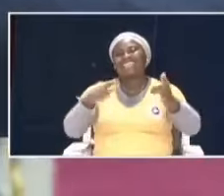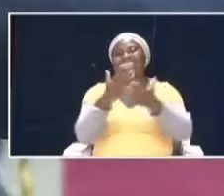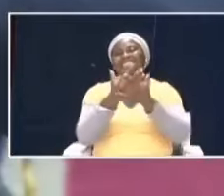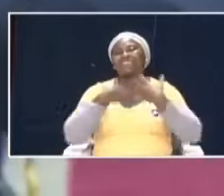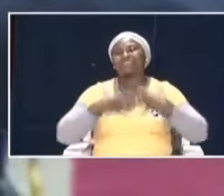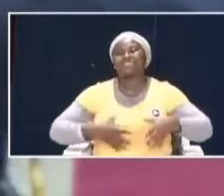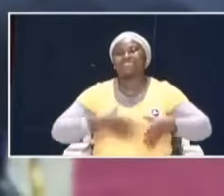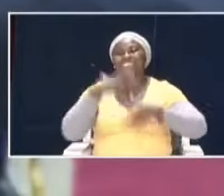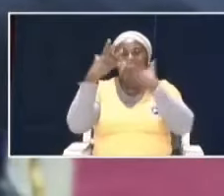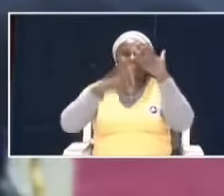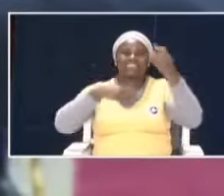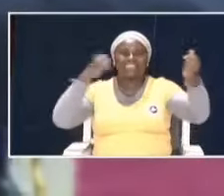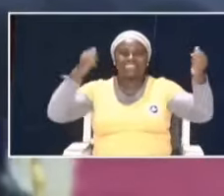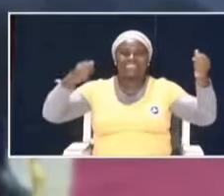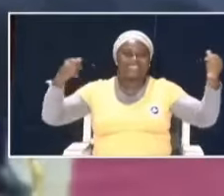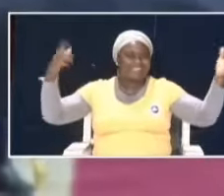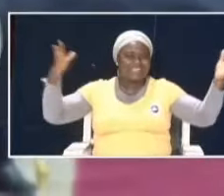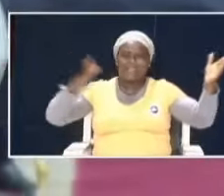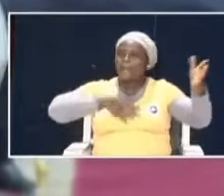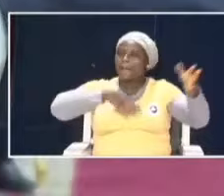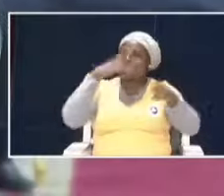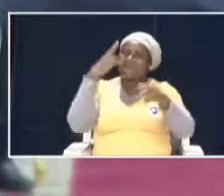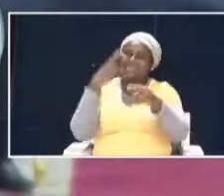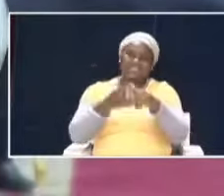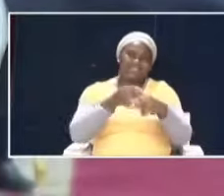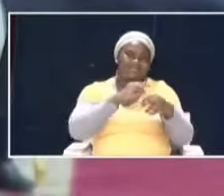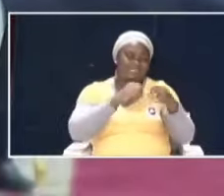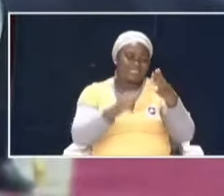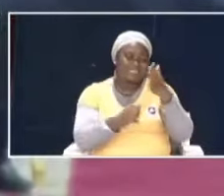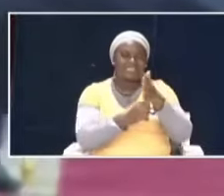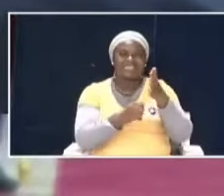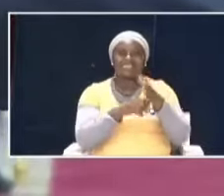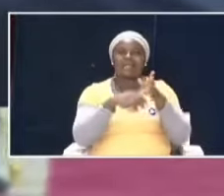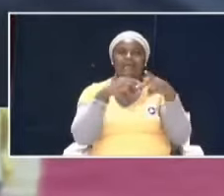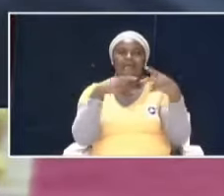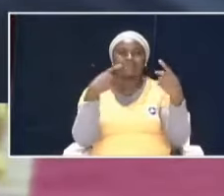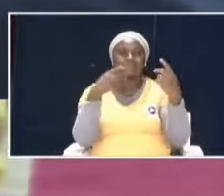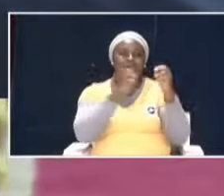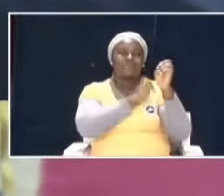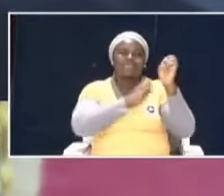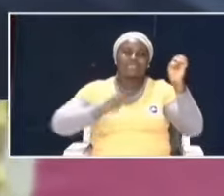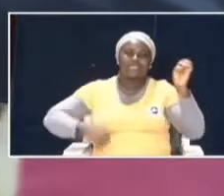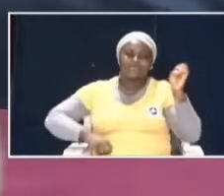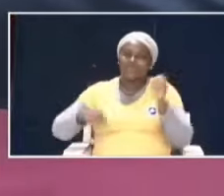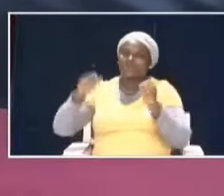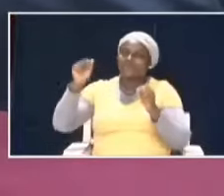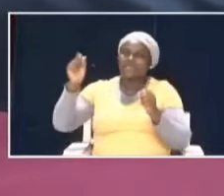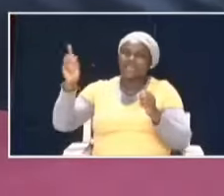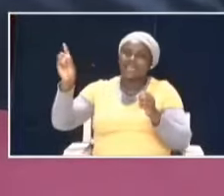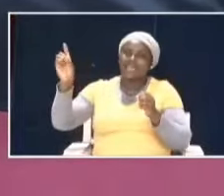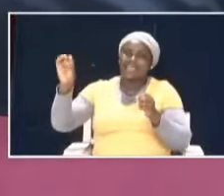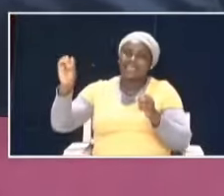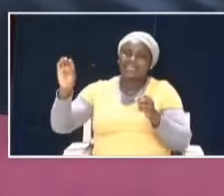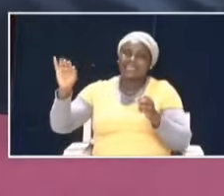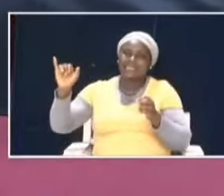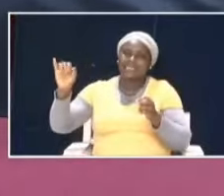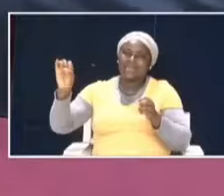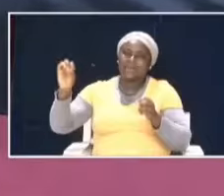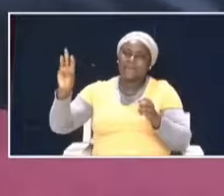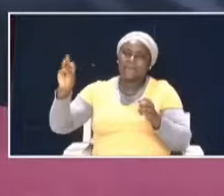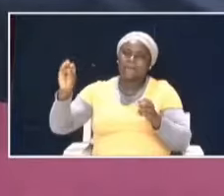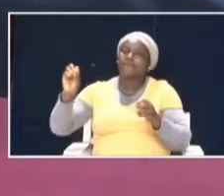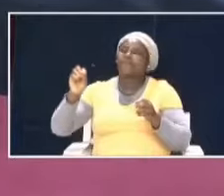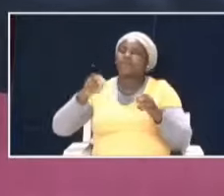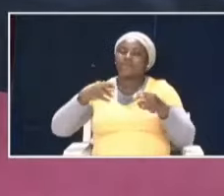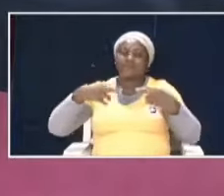hallelujah. My name is Assistant Pastor Emmanuel Adiemo from Rivers Province, Tiri, Region 33